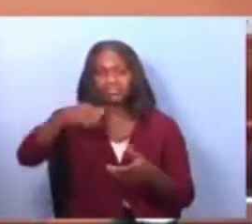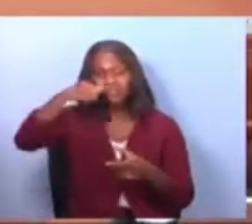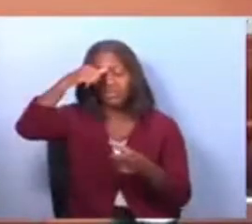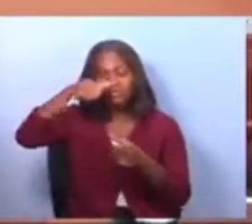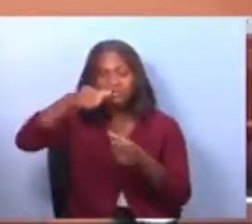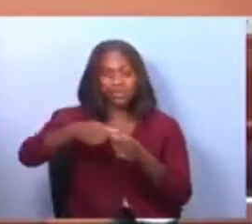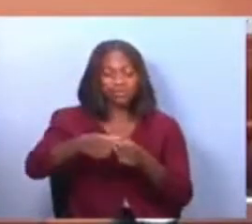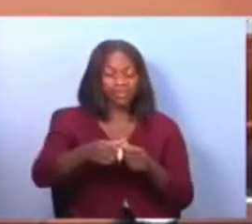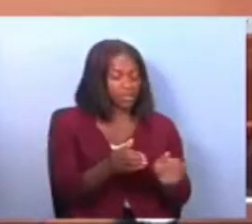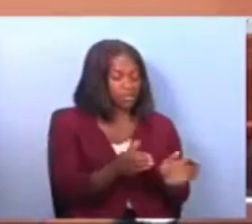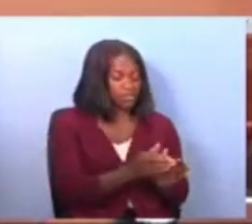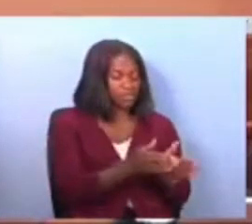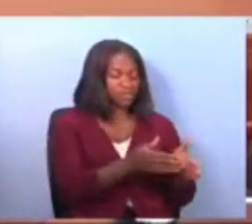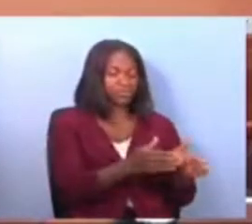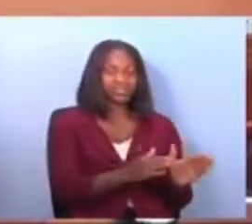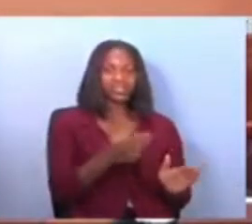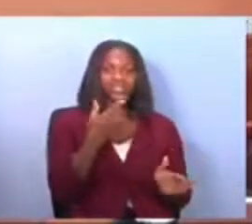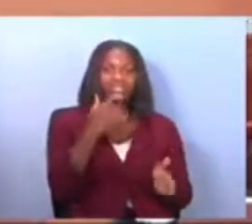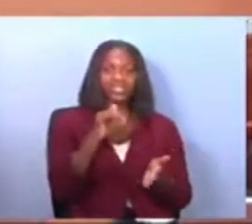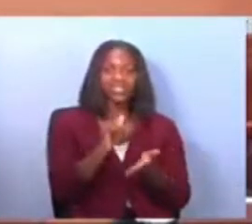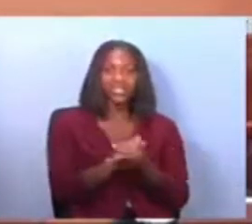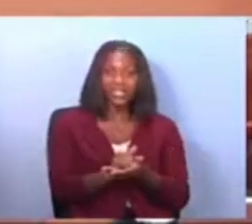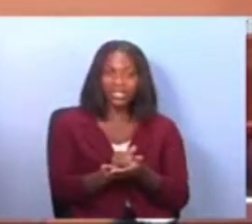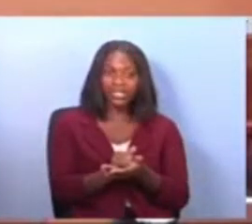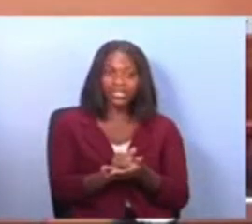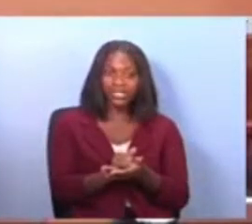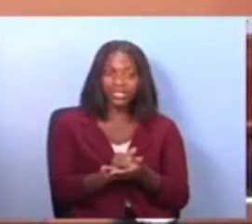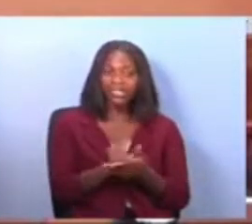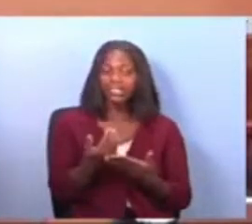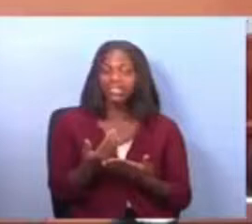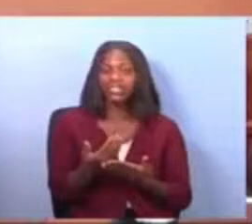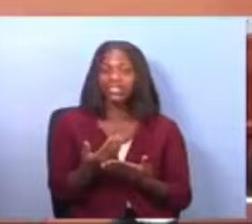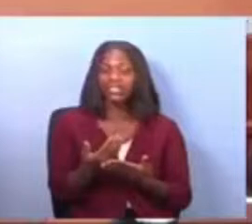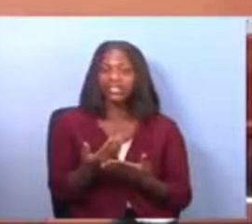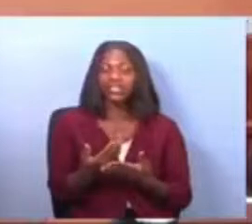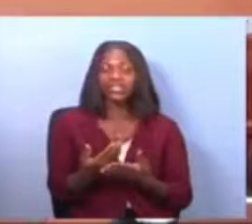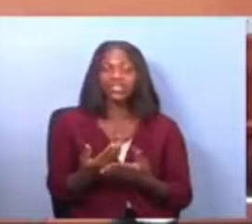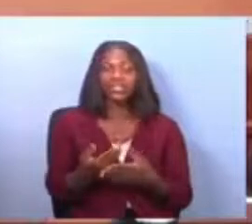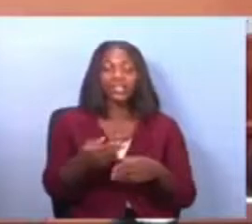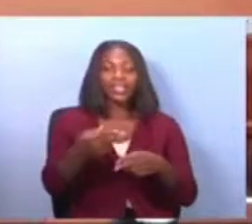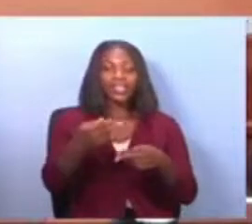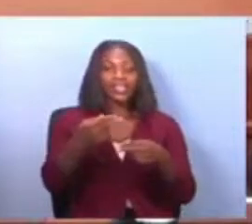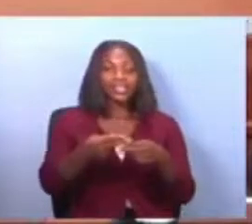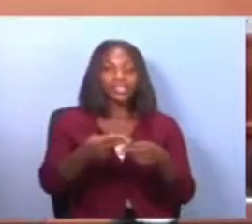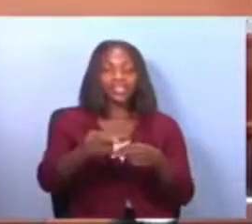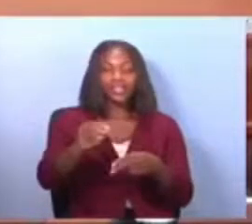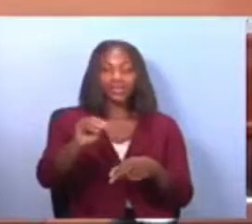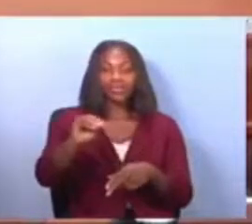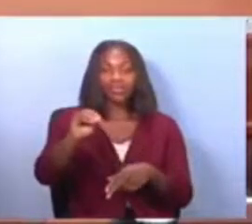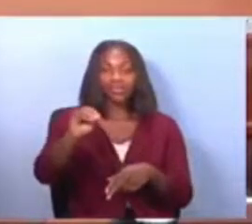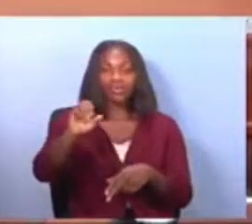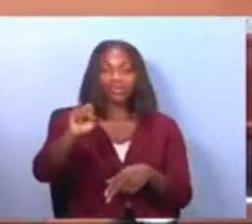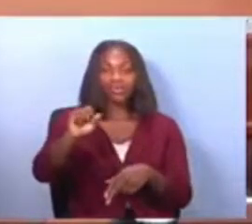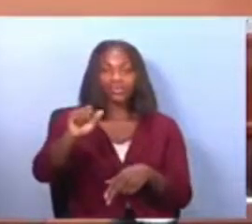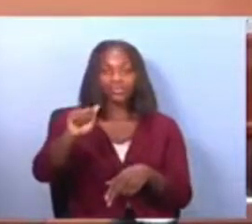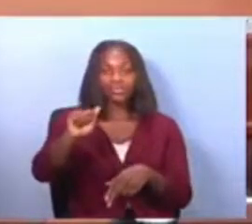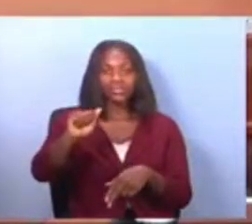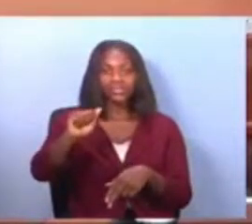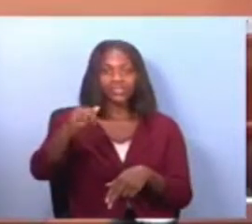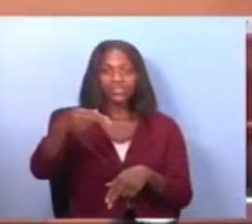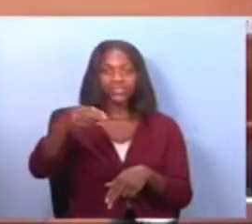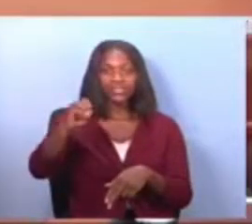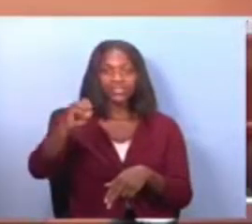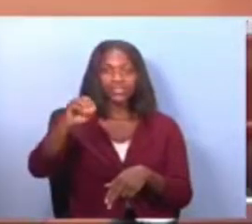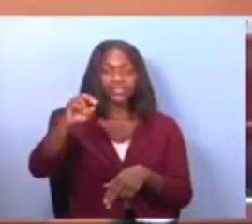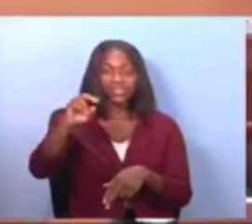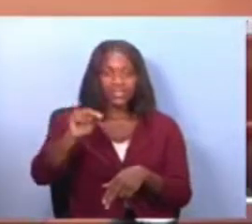saying his title or signing is dear to him. On page 11, that error has